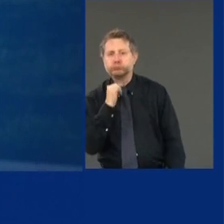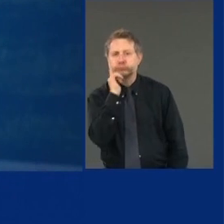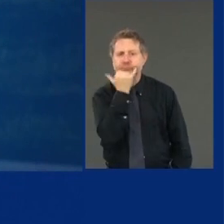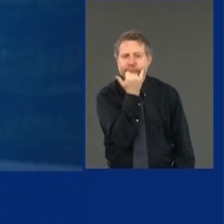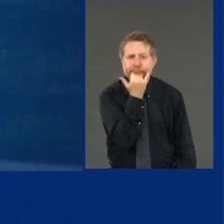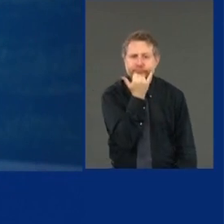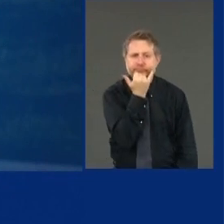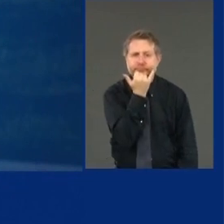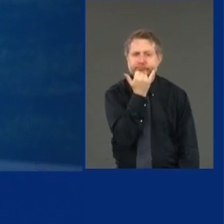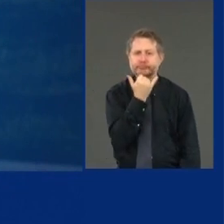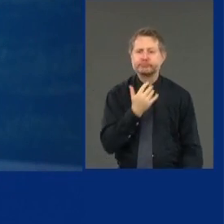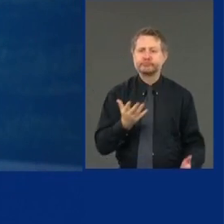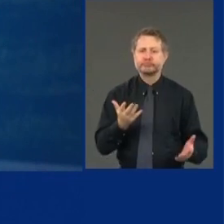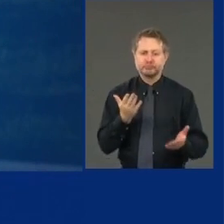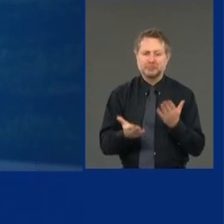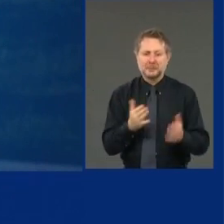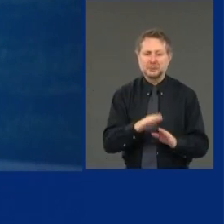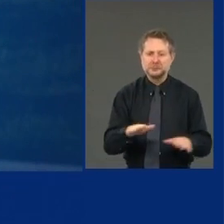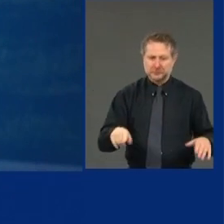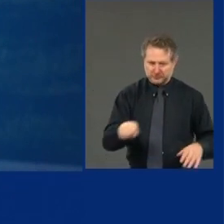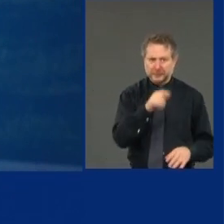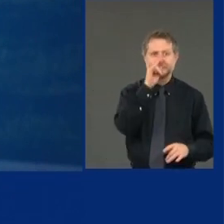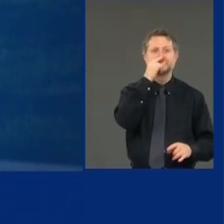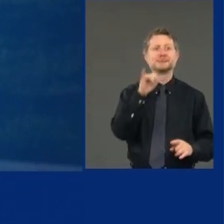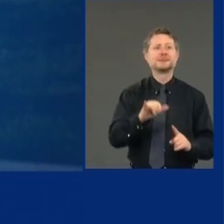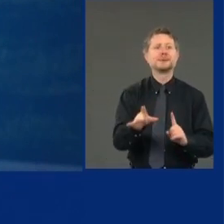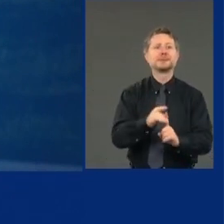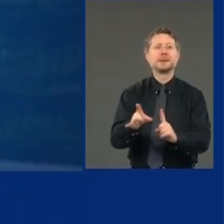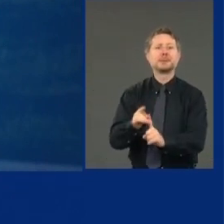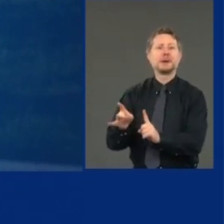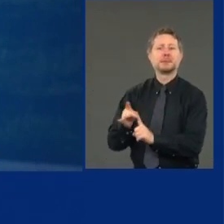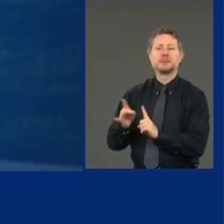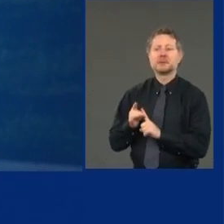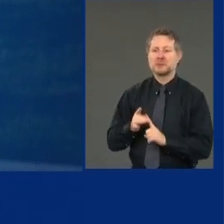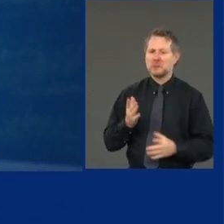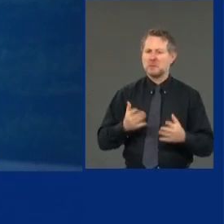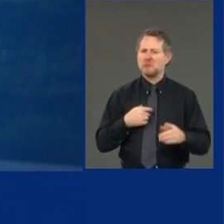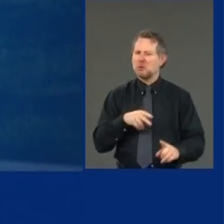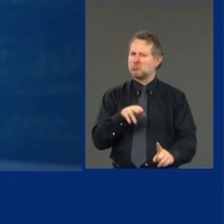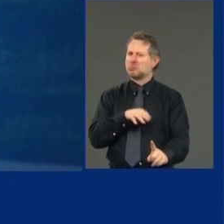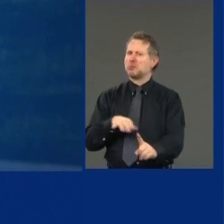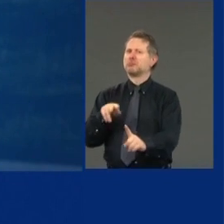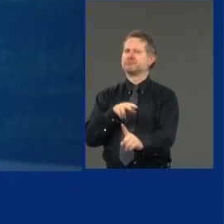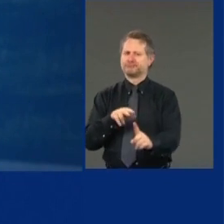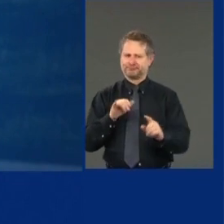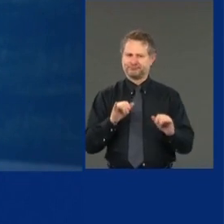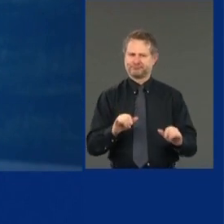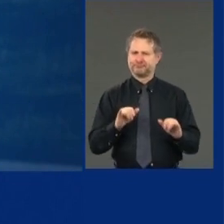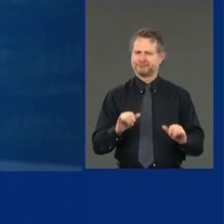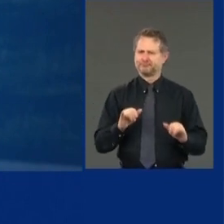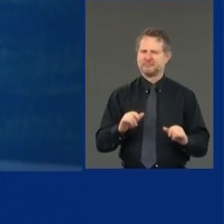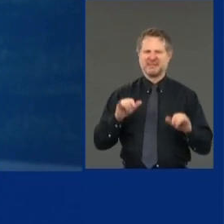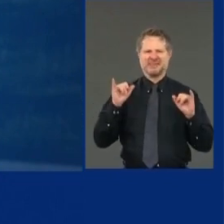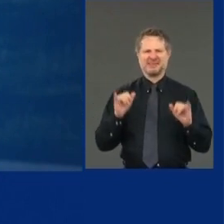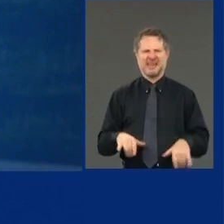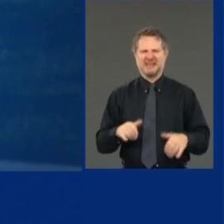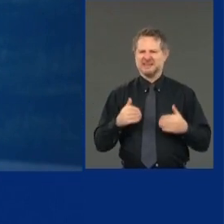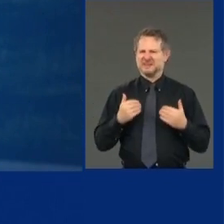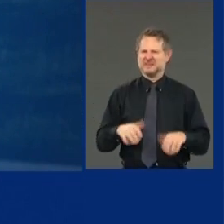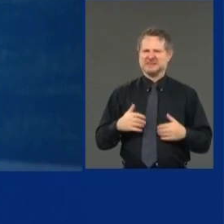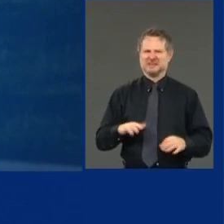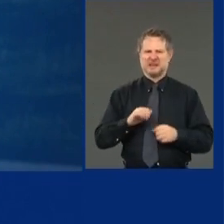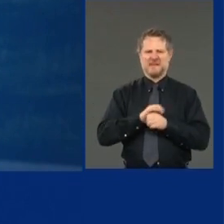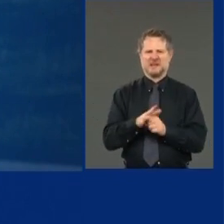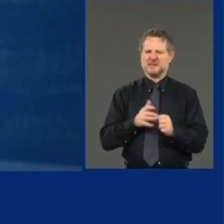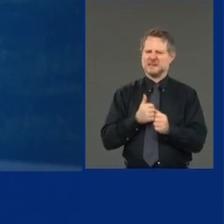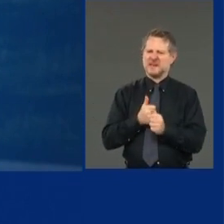that children aren't affected, and we're watching carefully this inflammatory syndrome that is starting